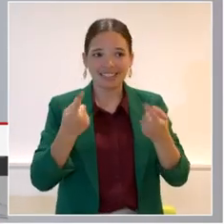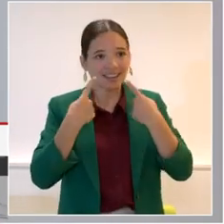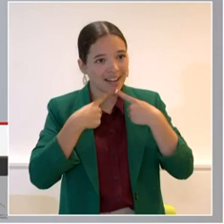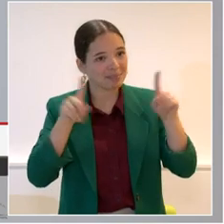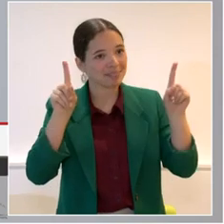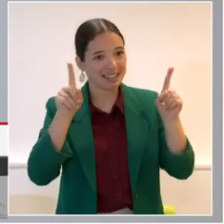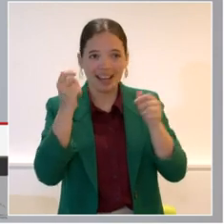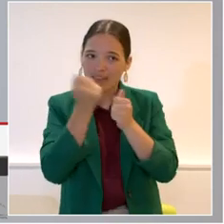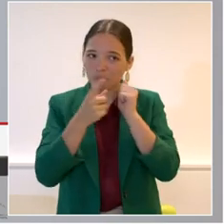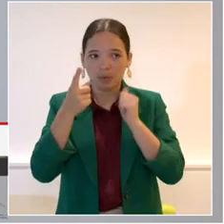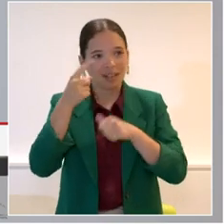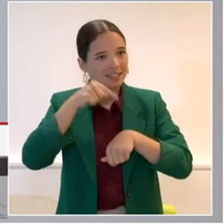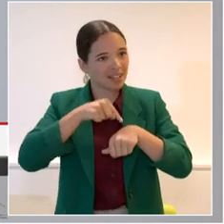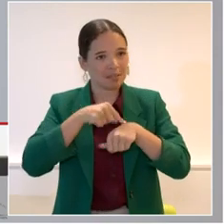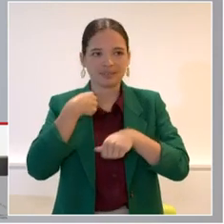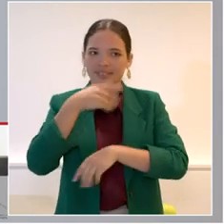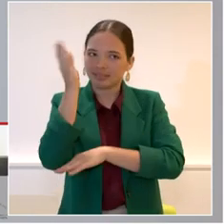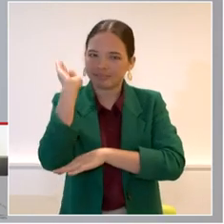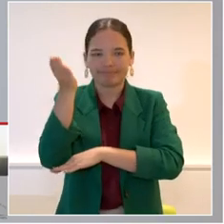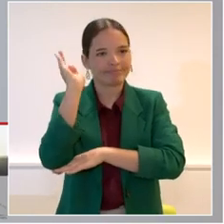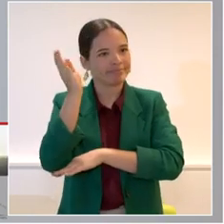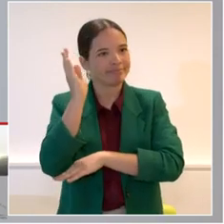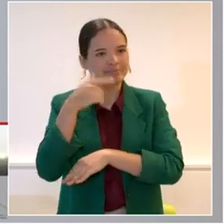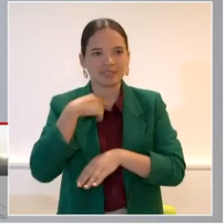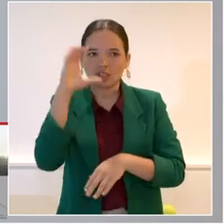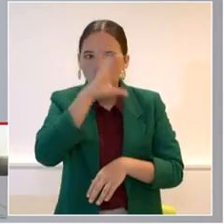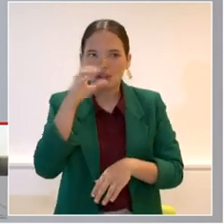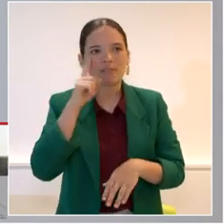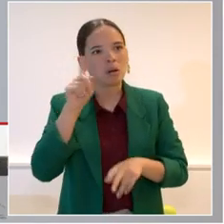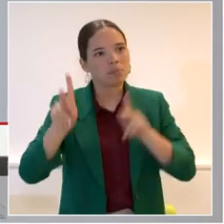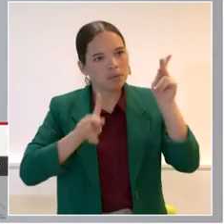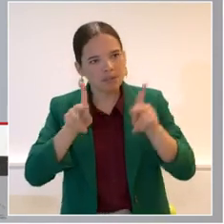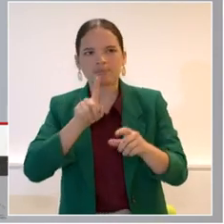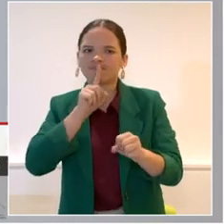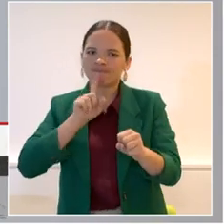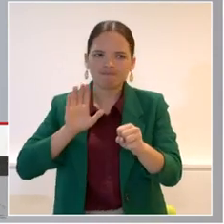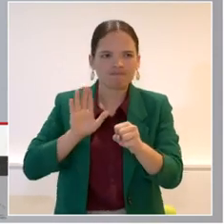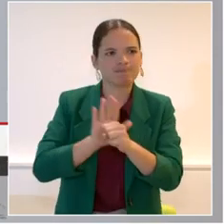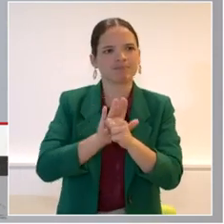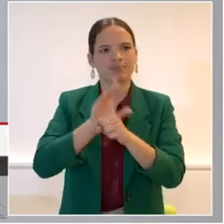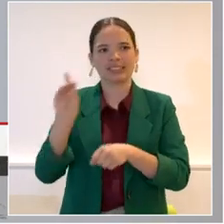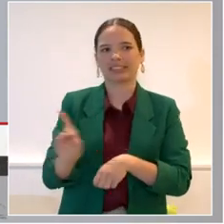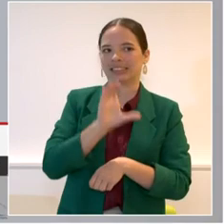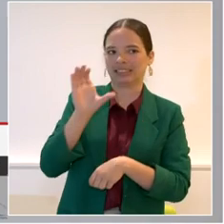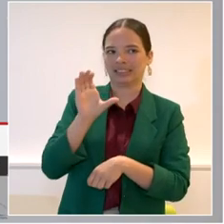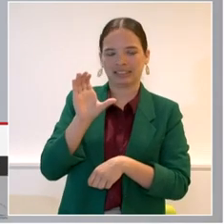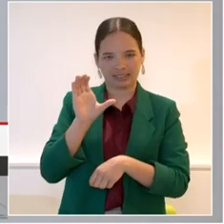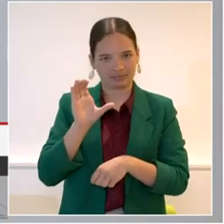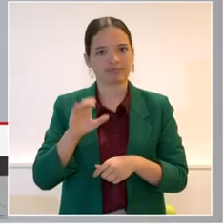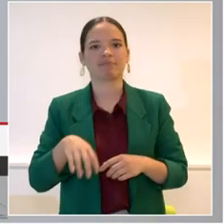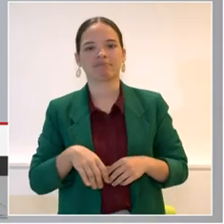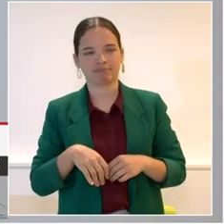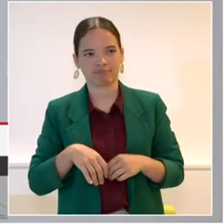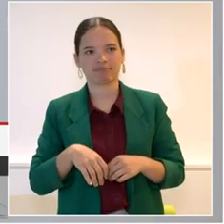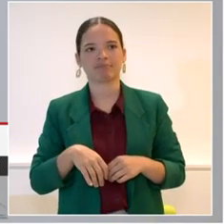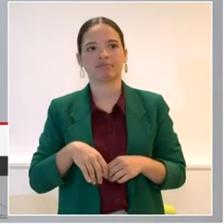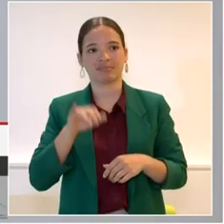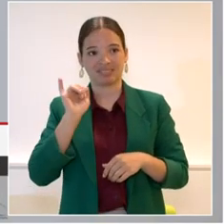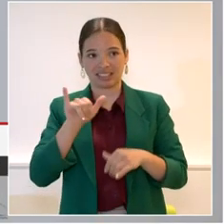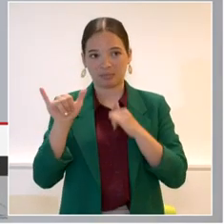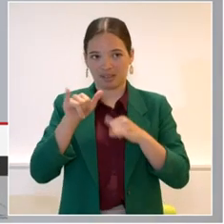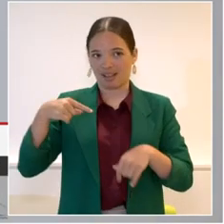remarks. And we're looking for people who are just as committed to the district as we are and as our